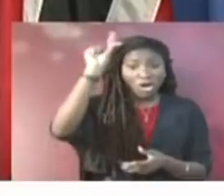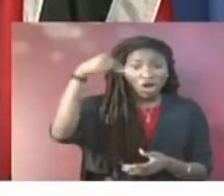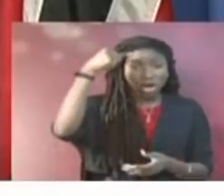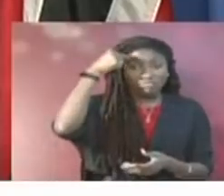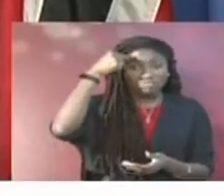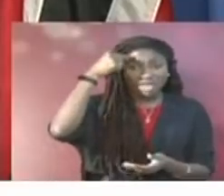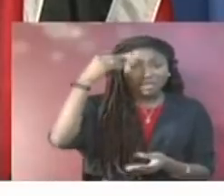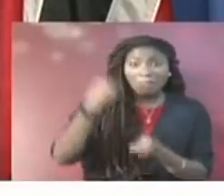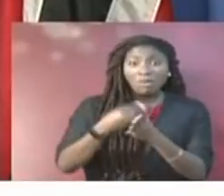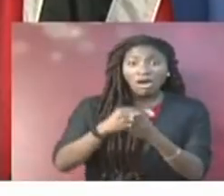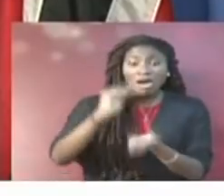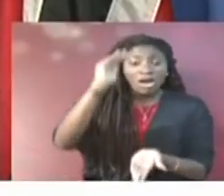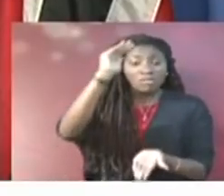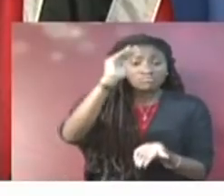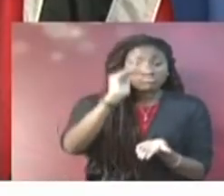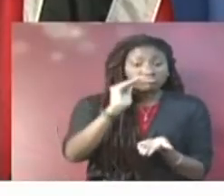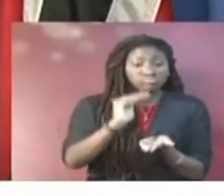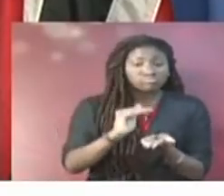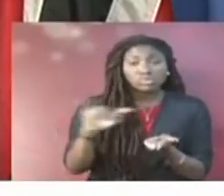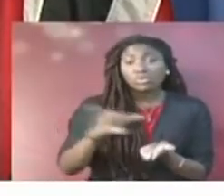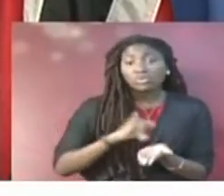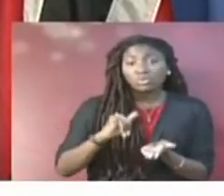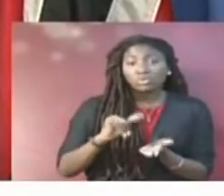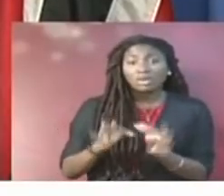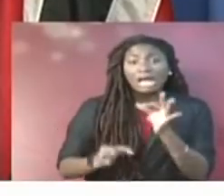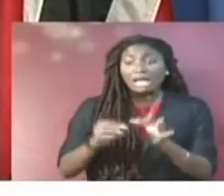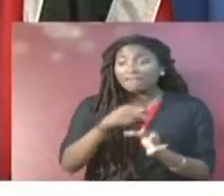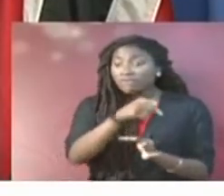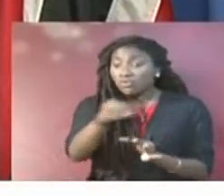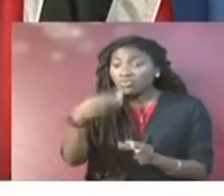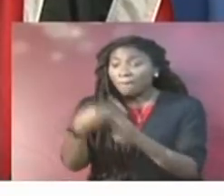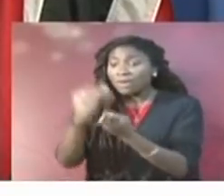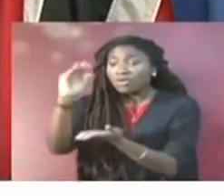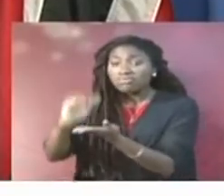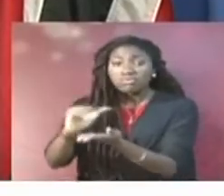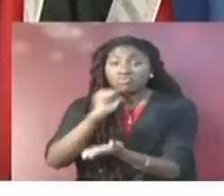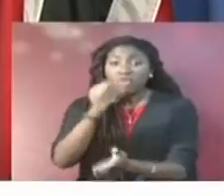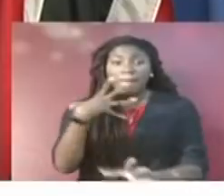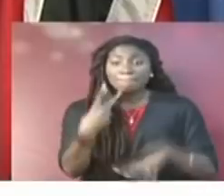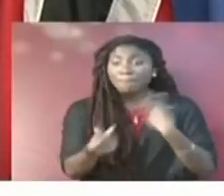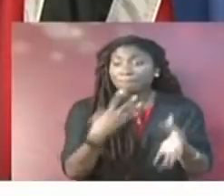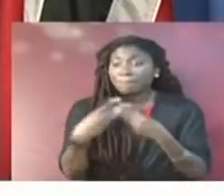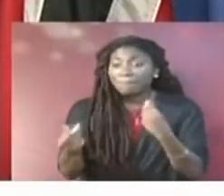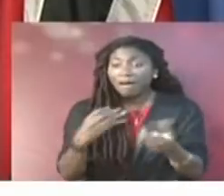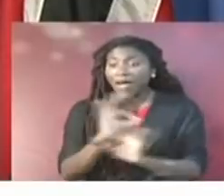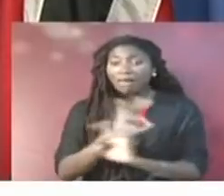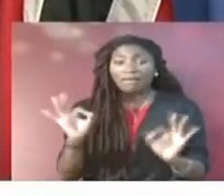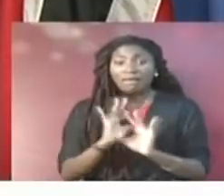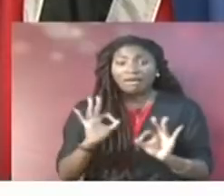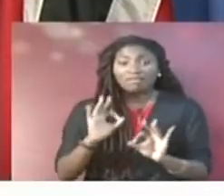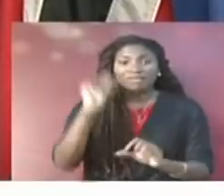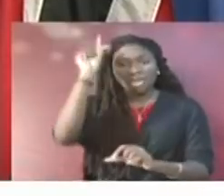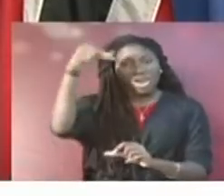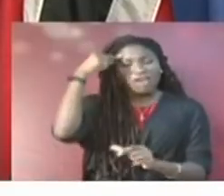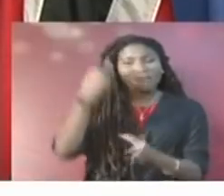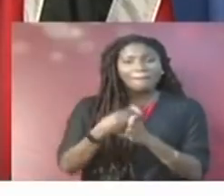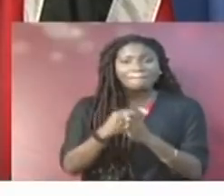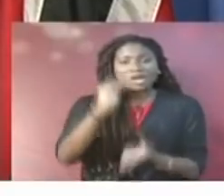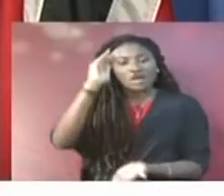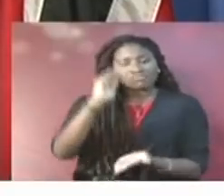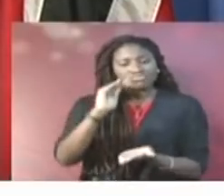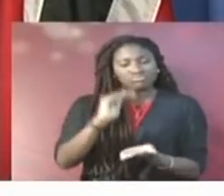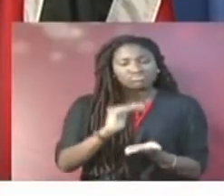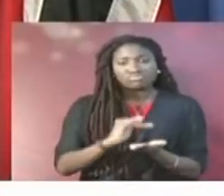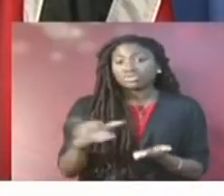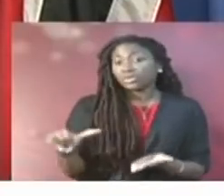companies are being forced to restrict their production, or the purchasing power of the population has been reduced in any